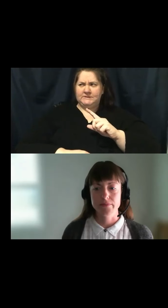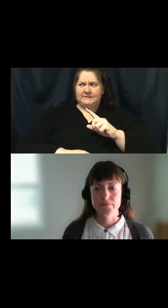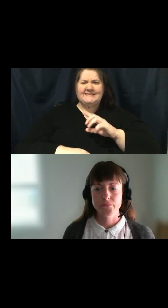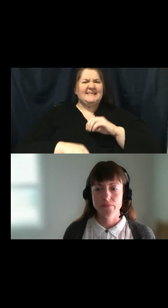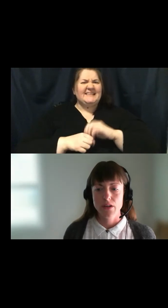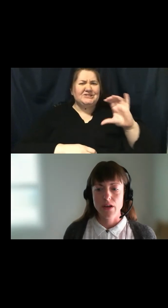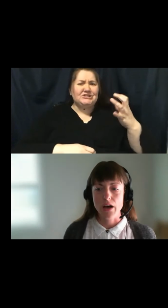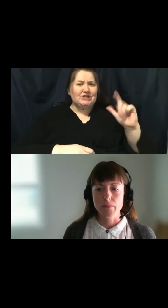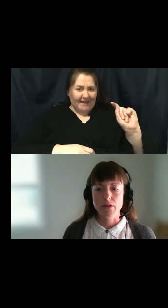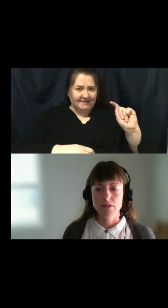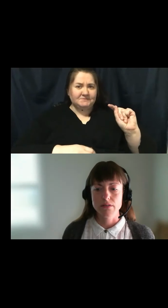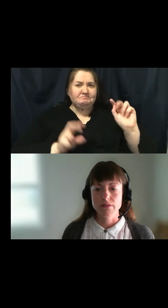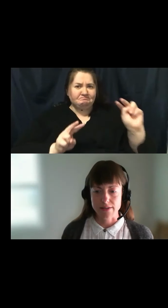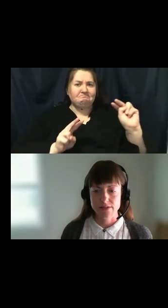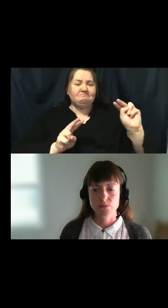chat.